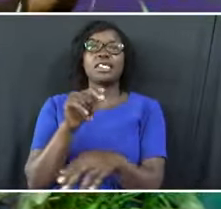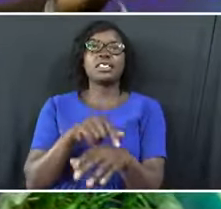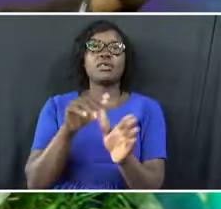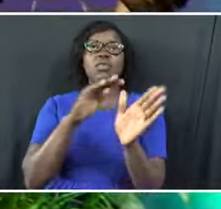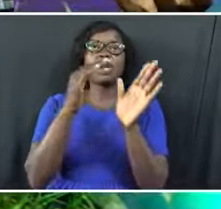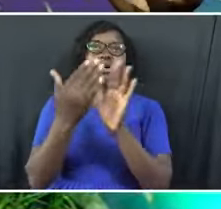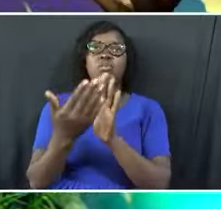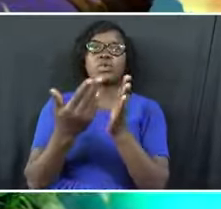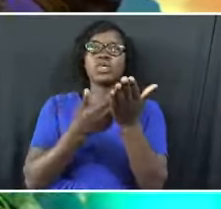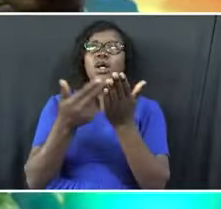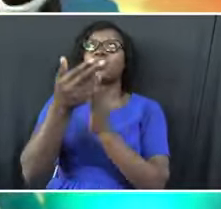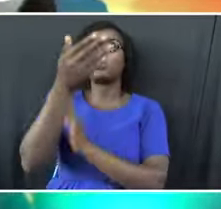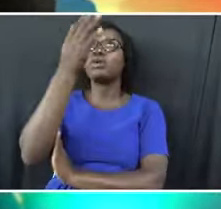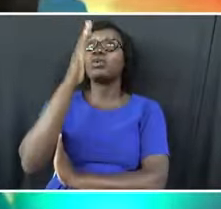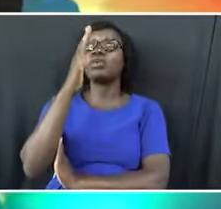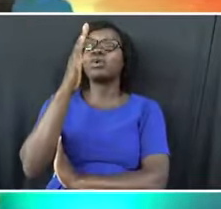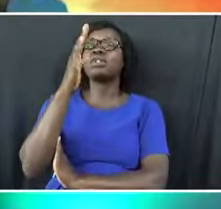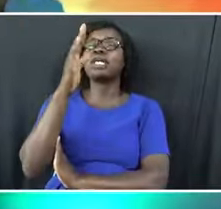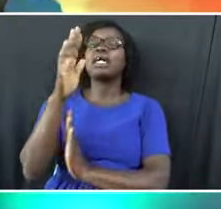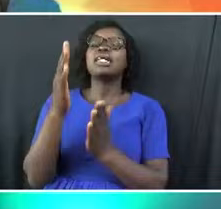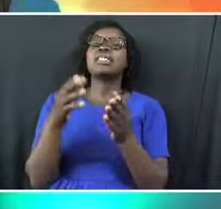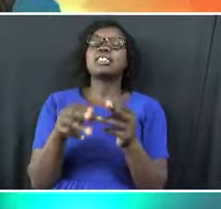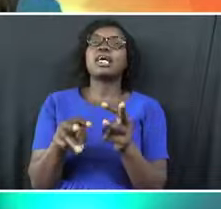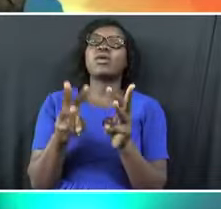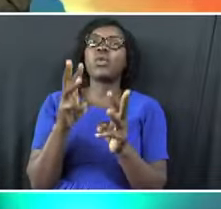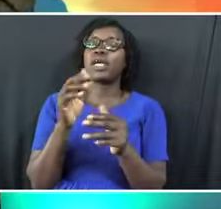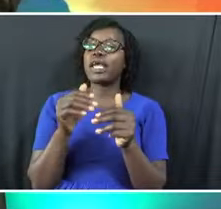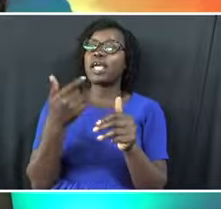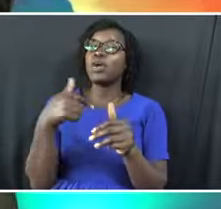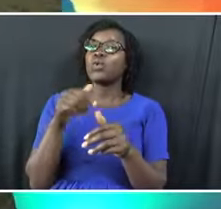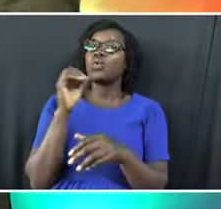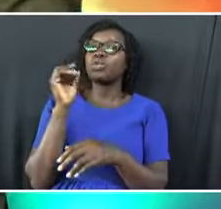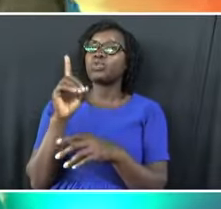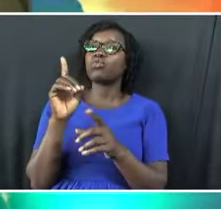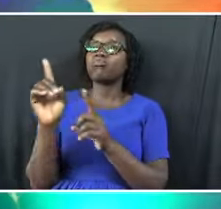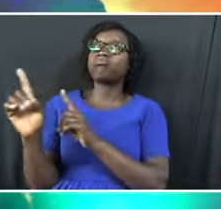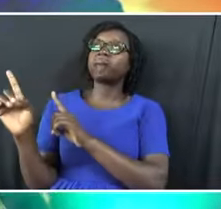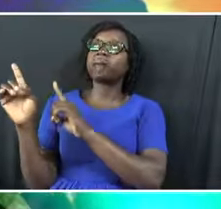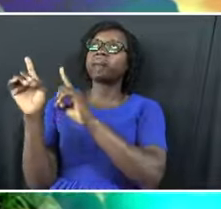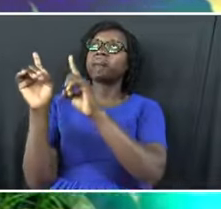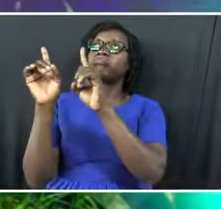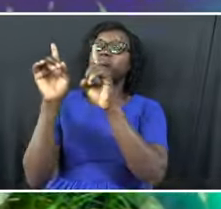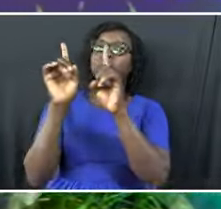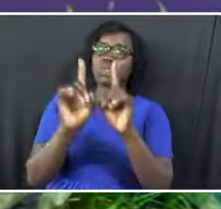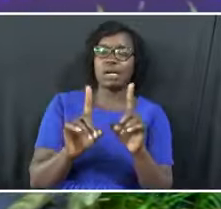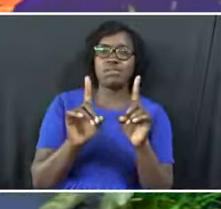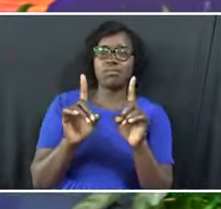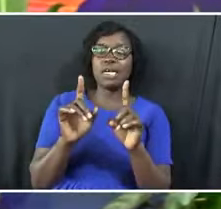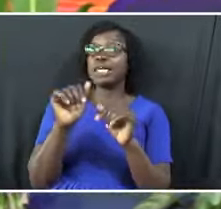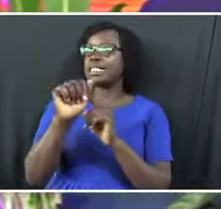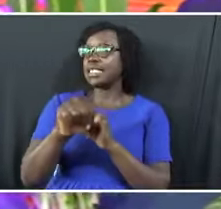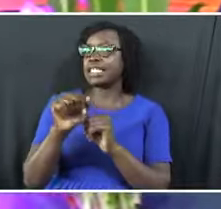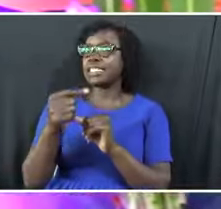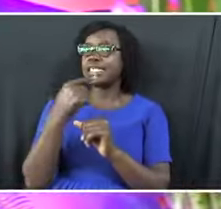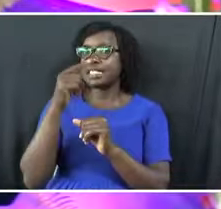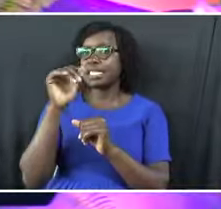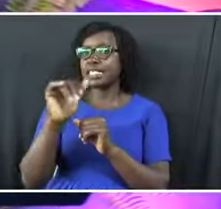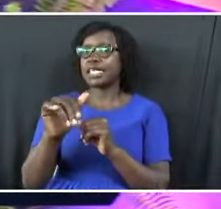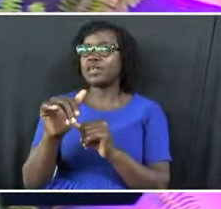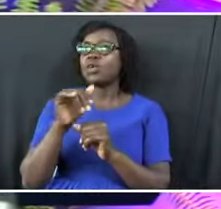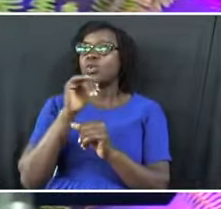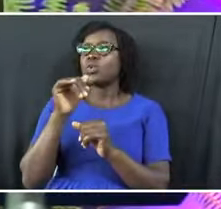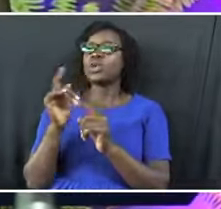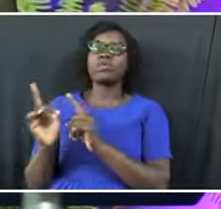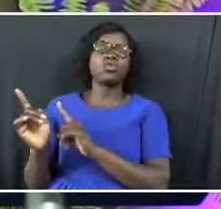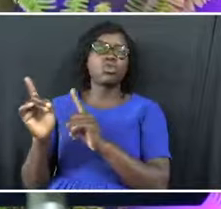approach our God, there is a way we are supposed to come. Yes, he has said we are not supposed